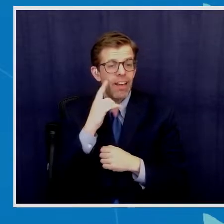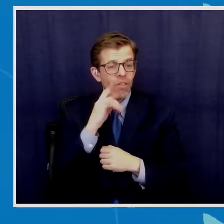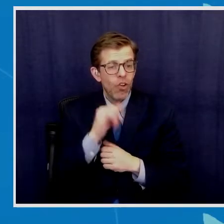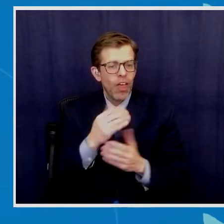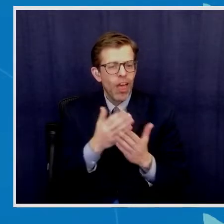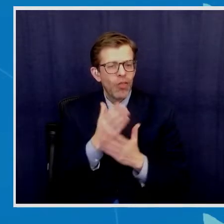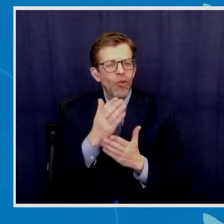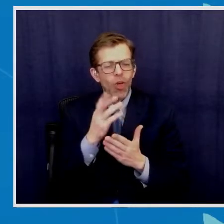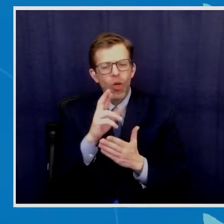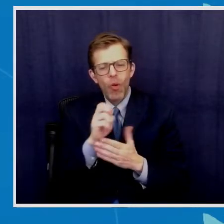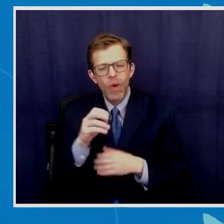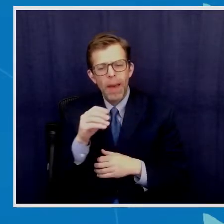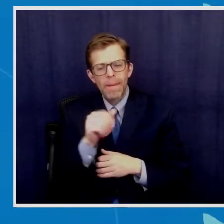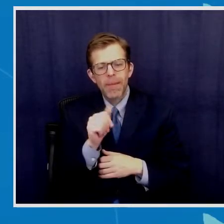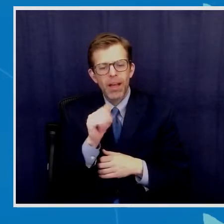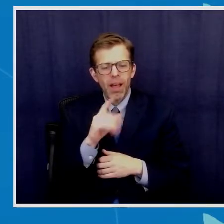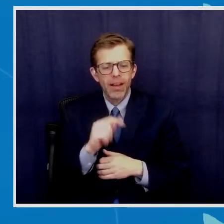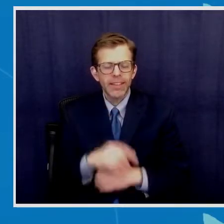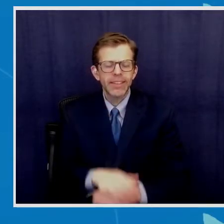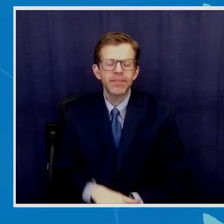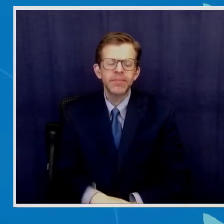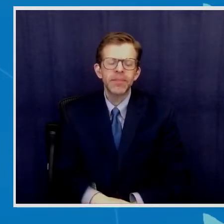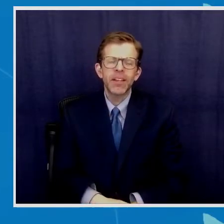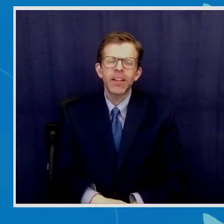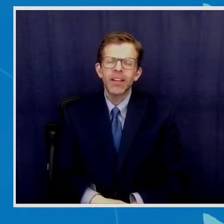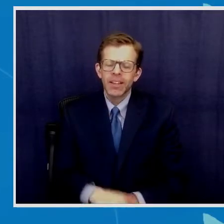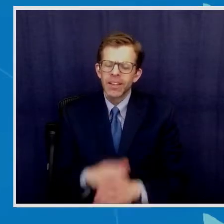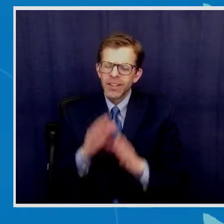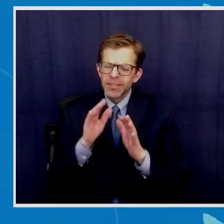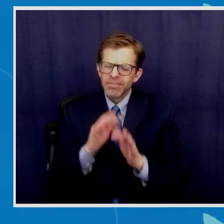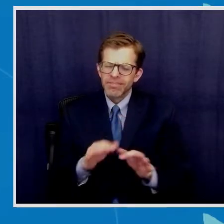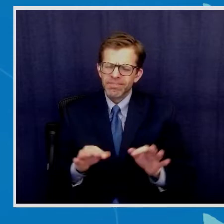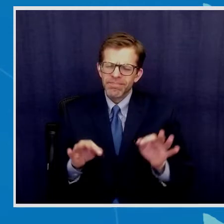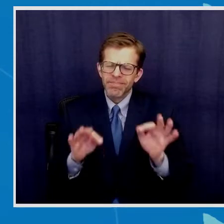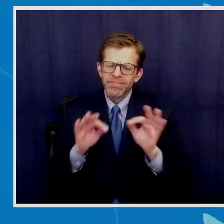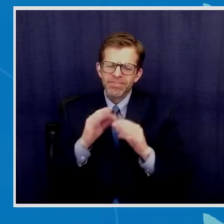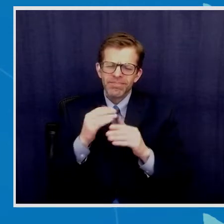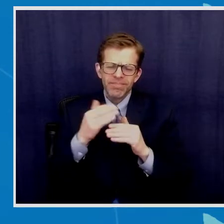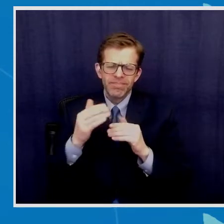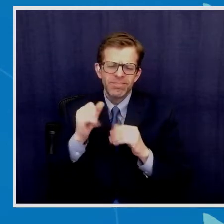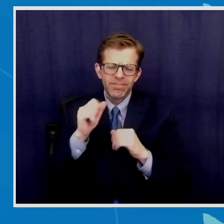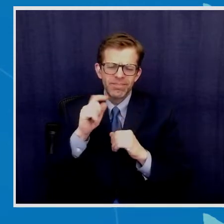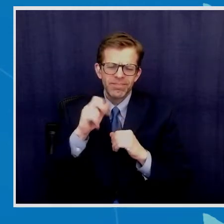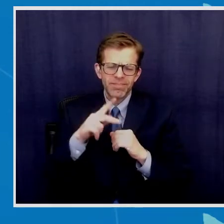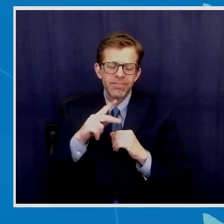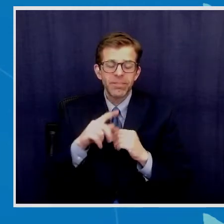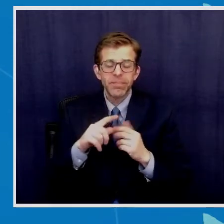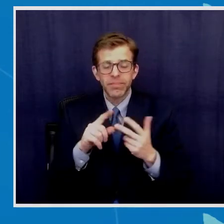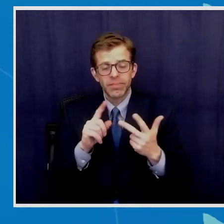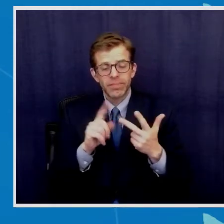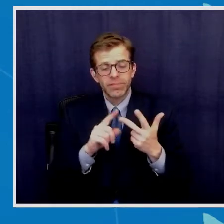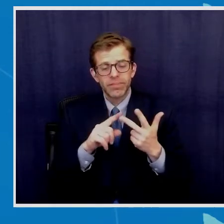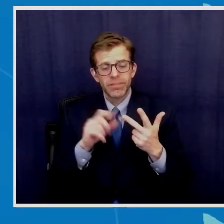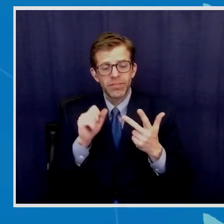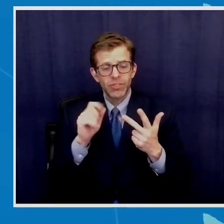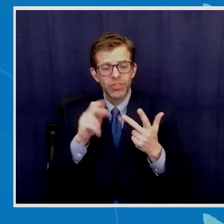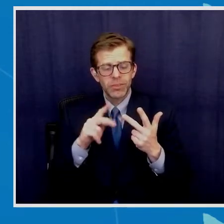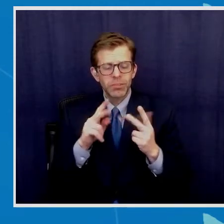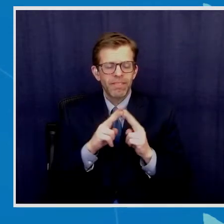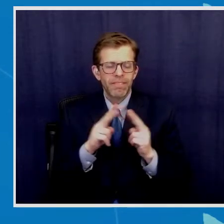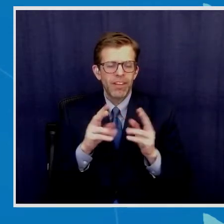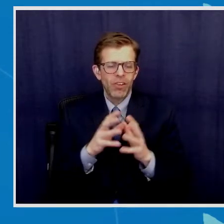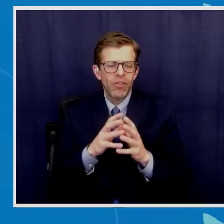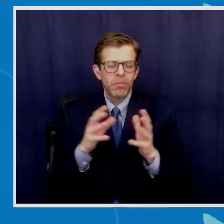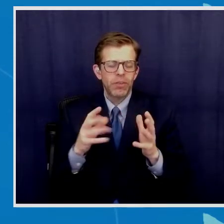Act. And this is a critical next step. And the third step, I think, is very much we need